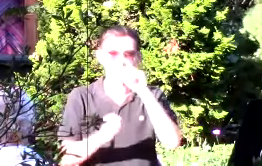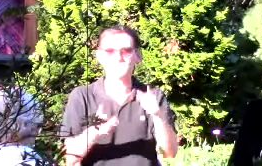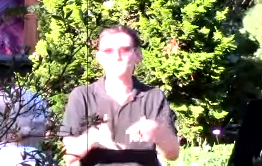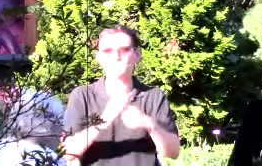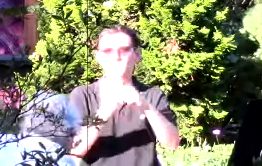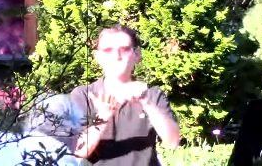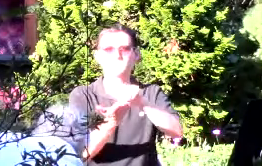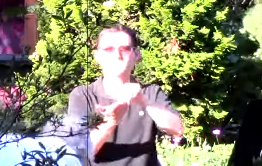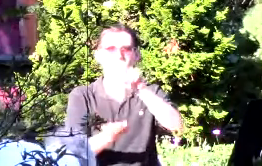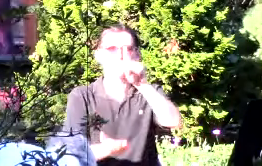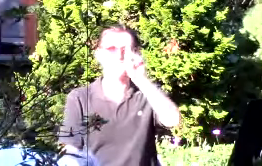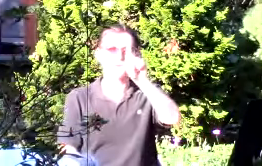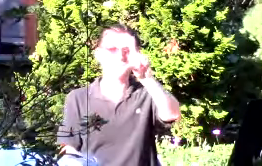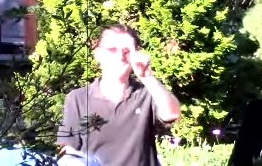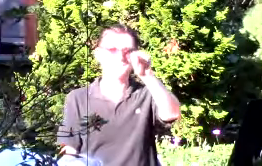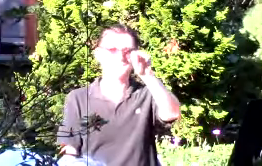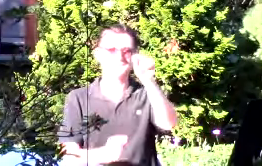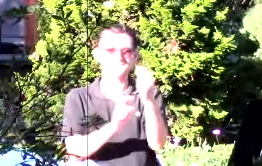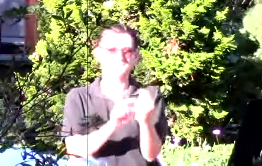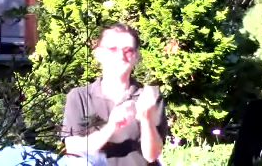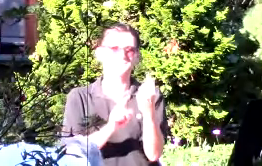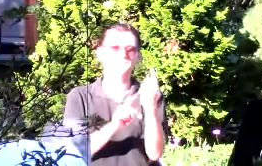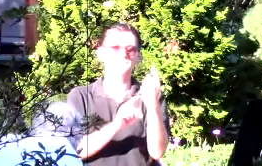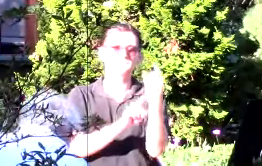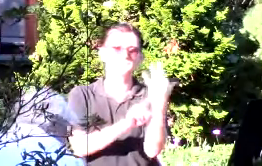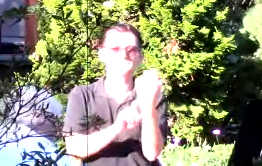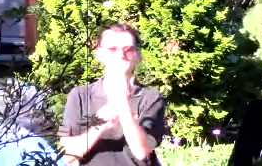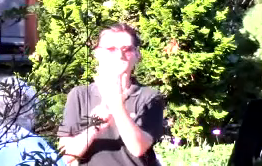120 and kindle the Shabbat lights.